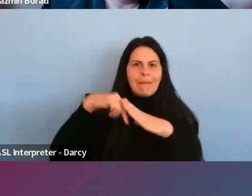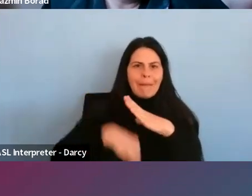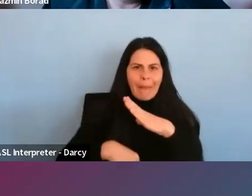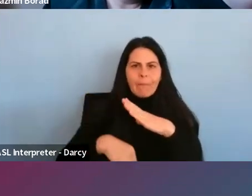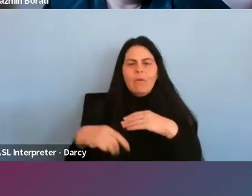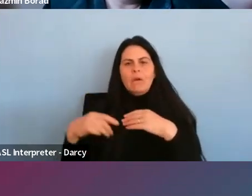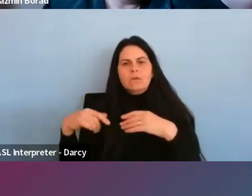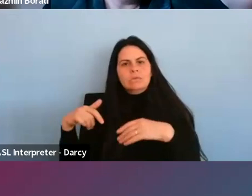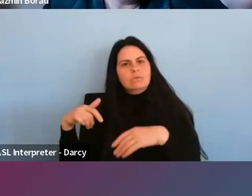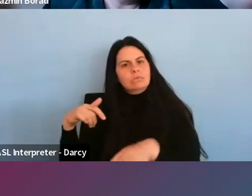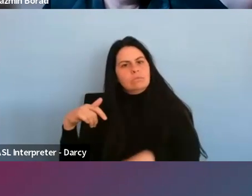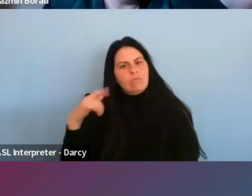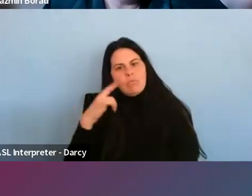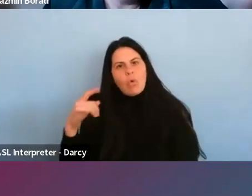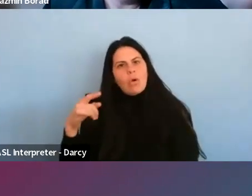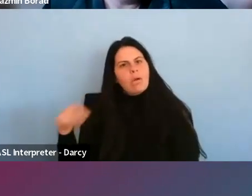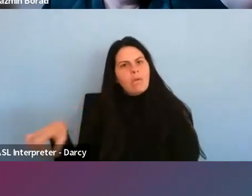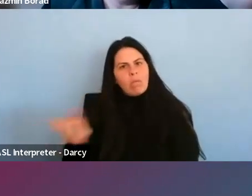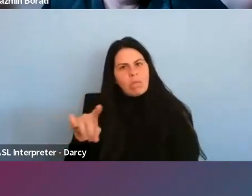these